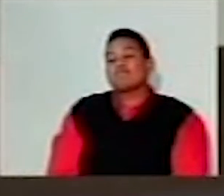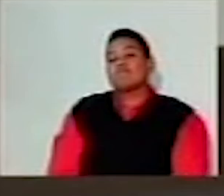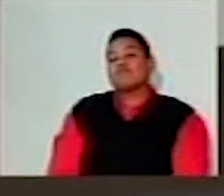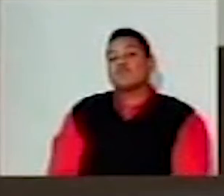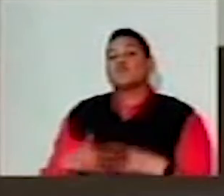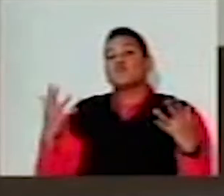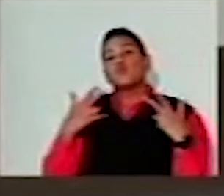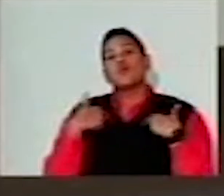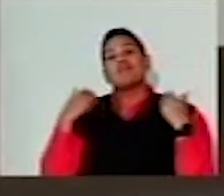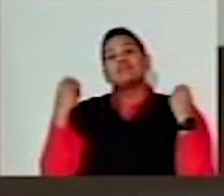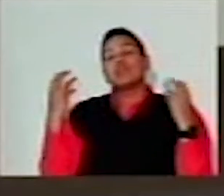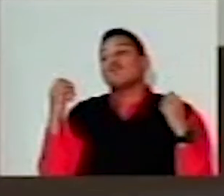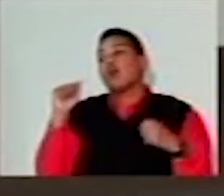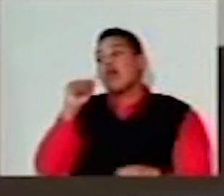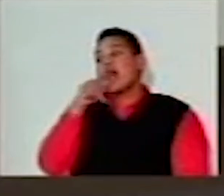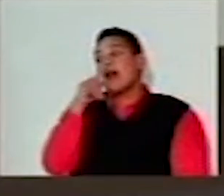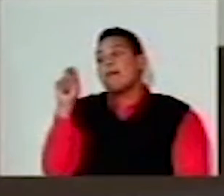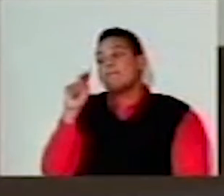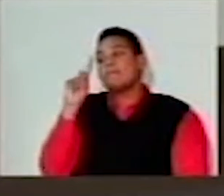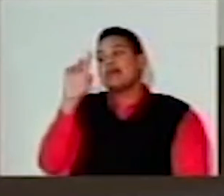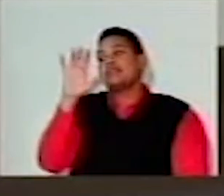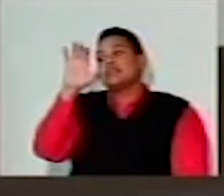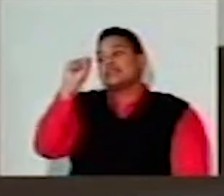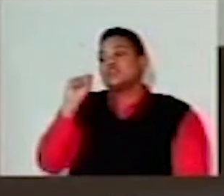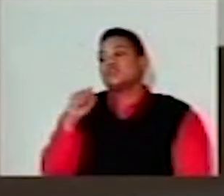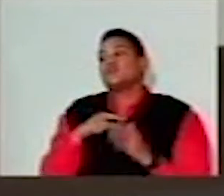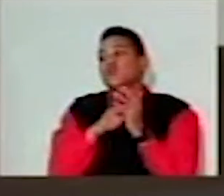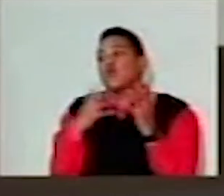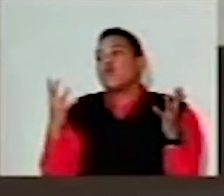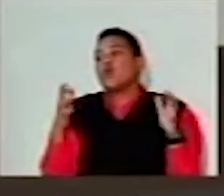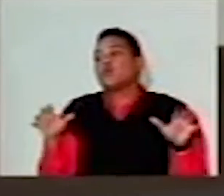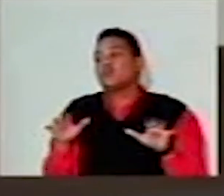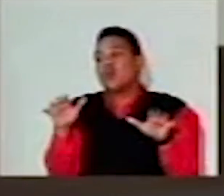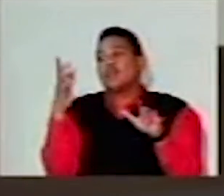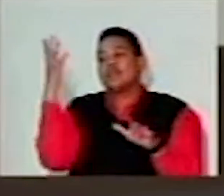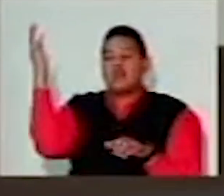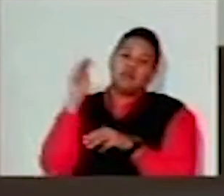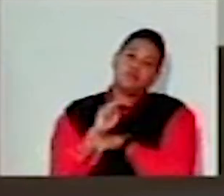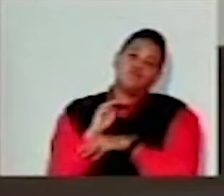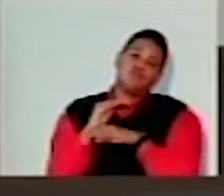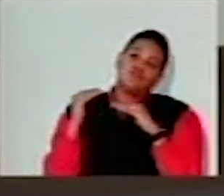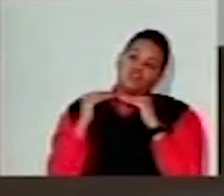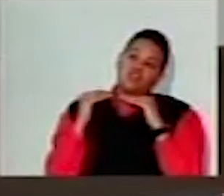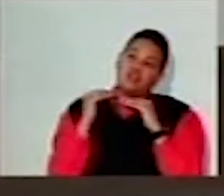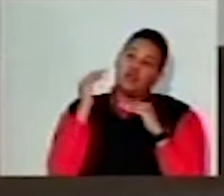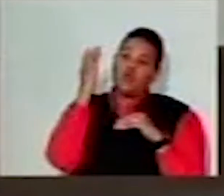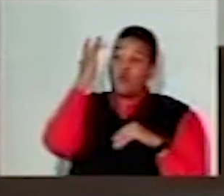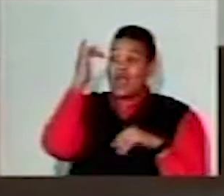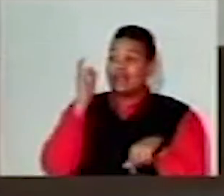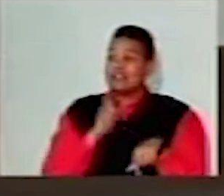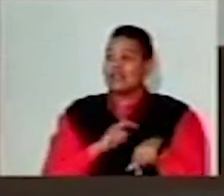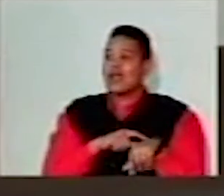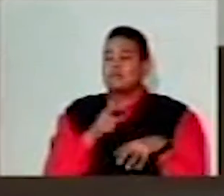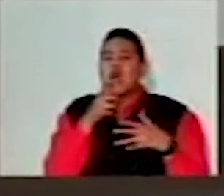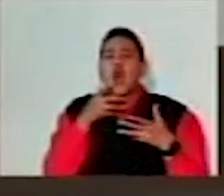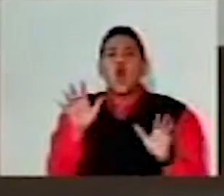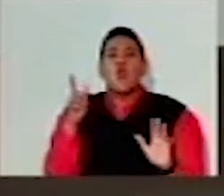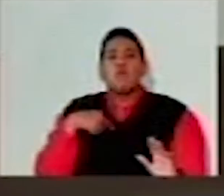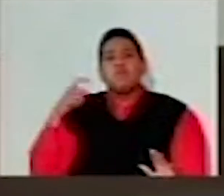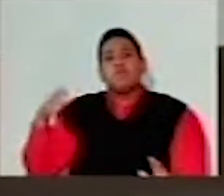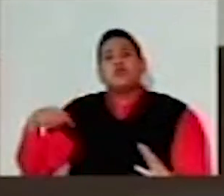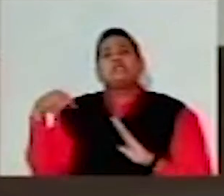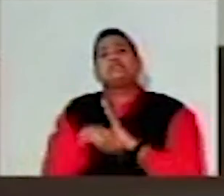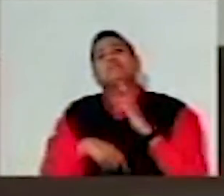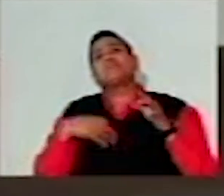appendices, several showing what is being done at the Ministry of Justice, because time will not allow for everything